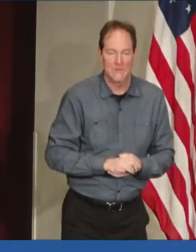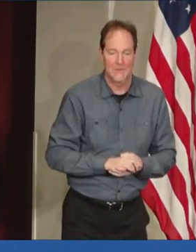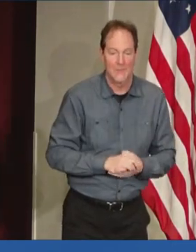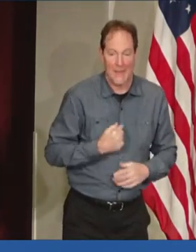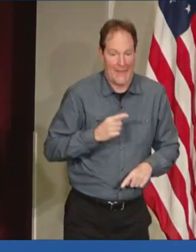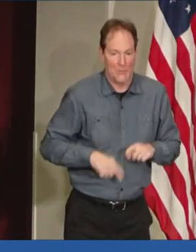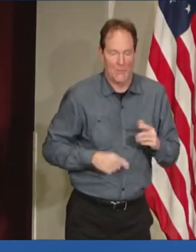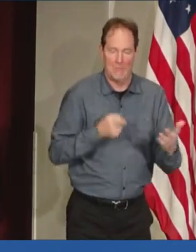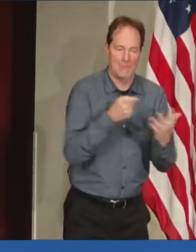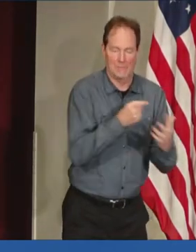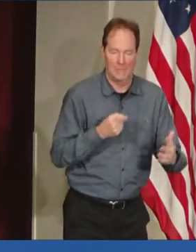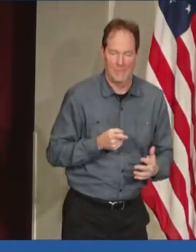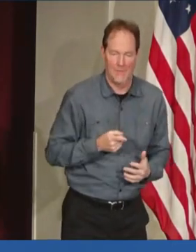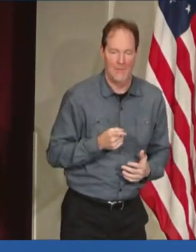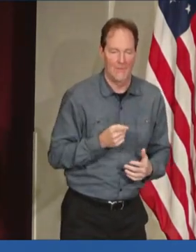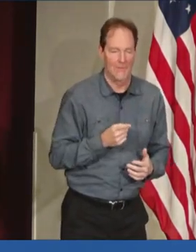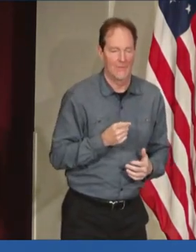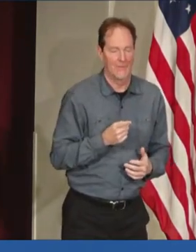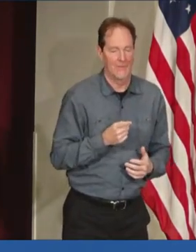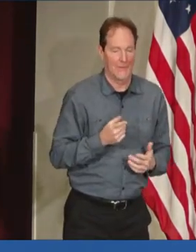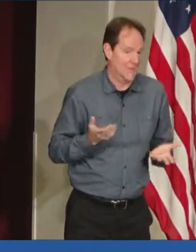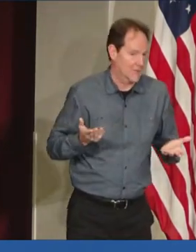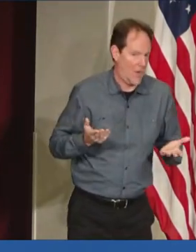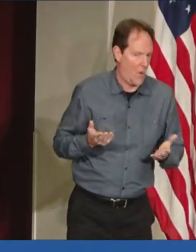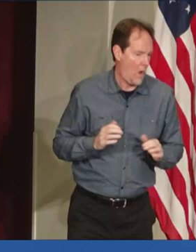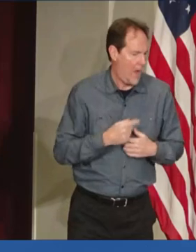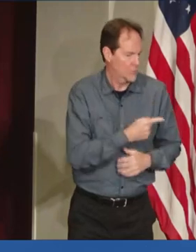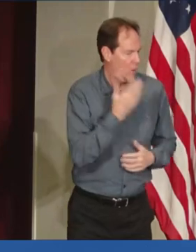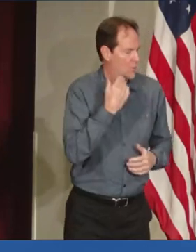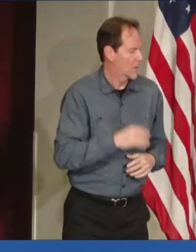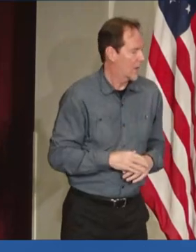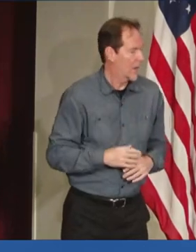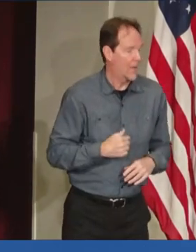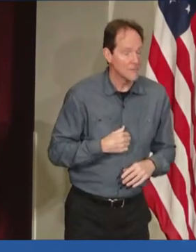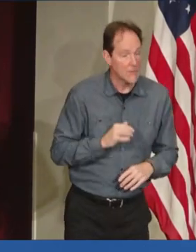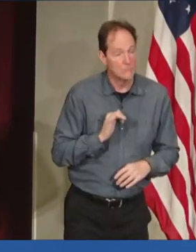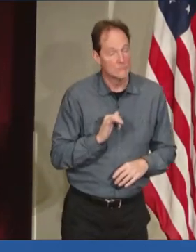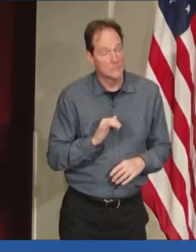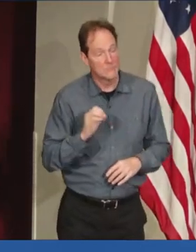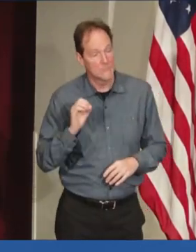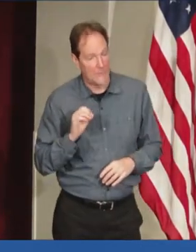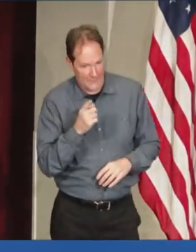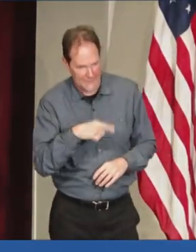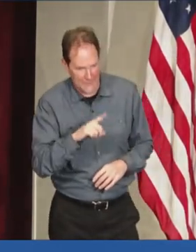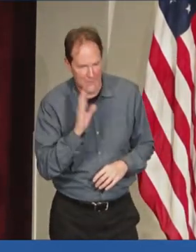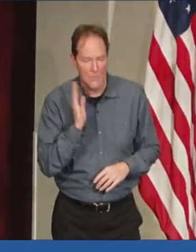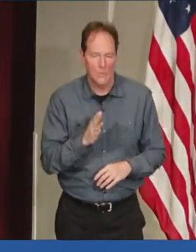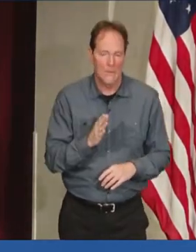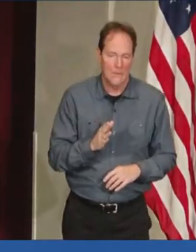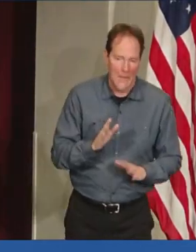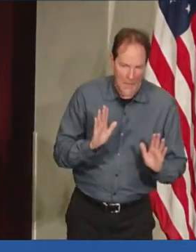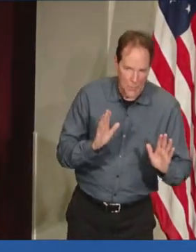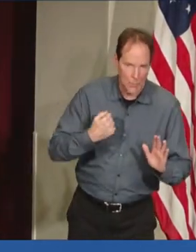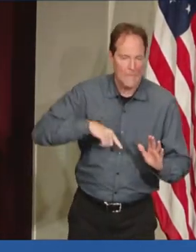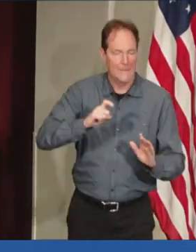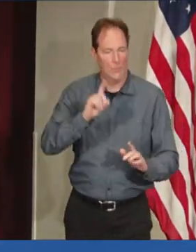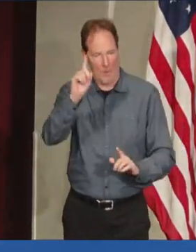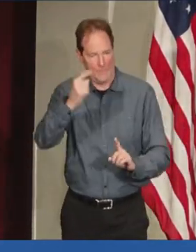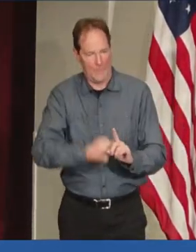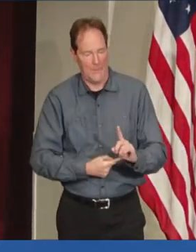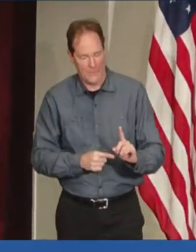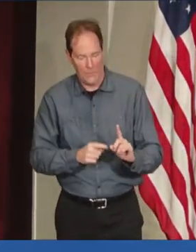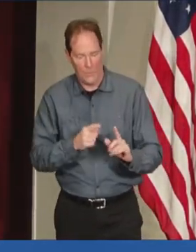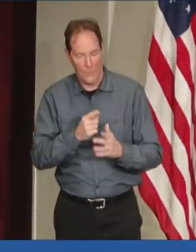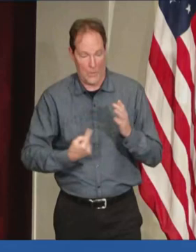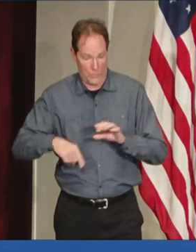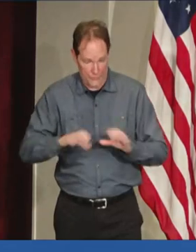couldn't say that because they'd say, how do you know? So I said, oh, and they said, it'll take them a month to be able to review what